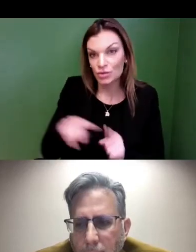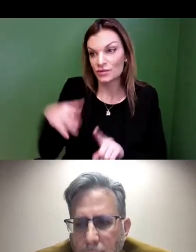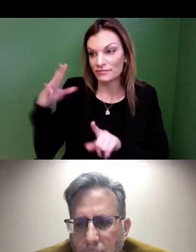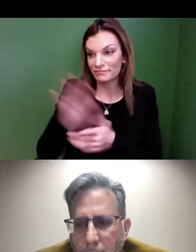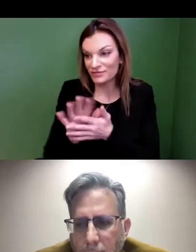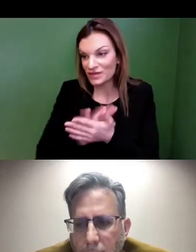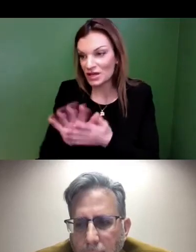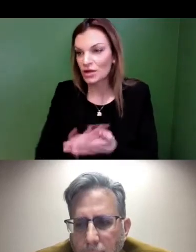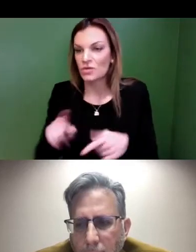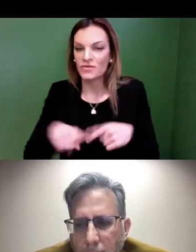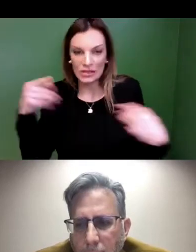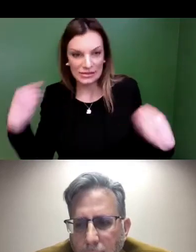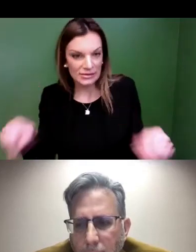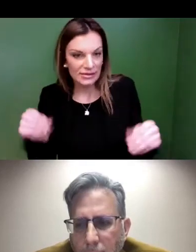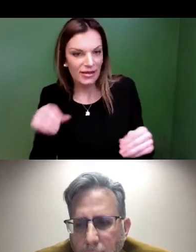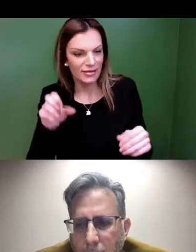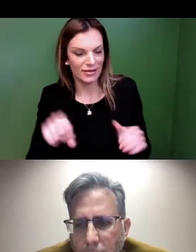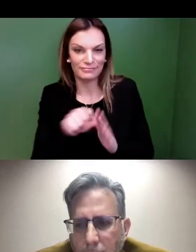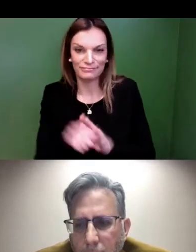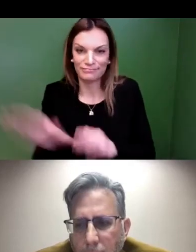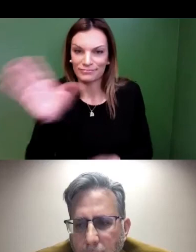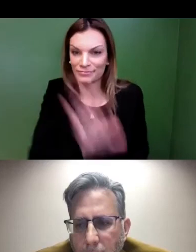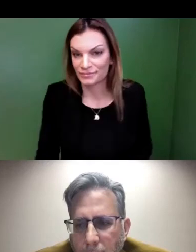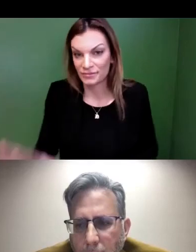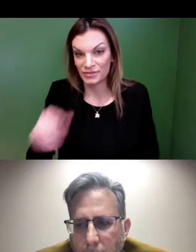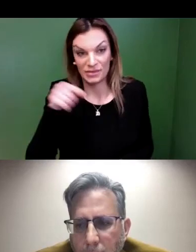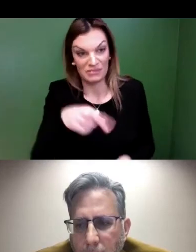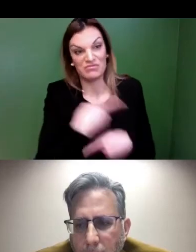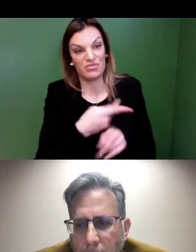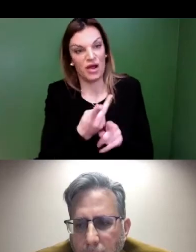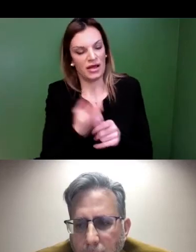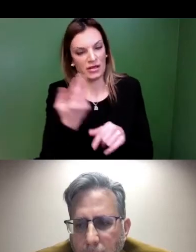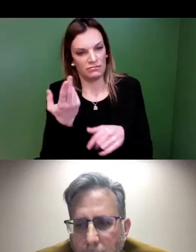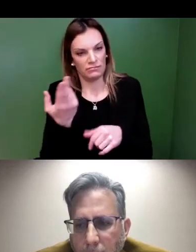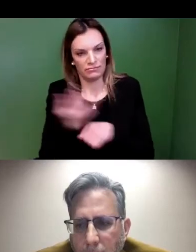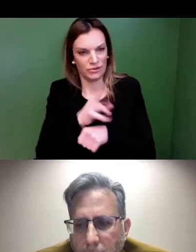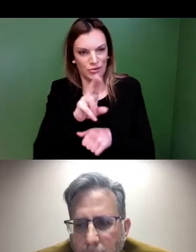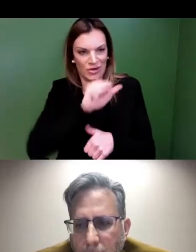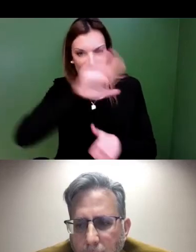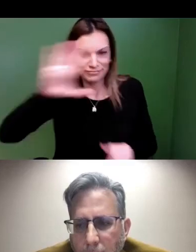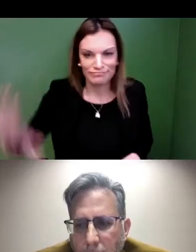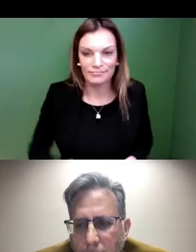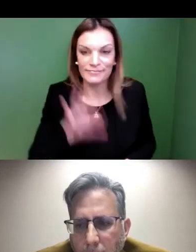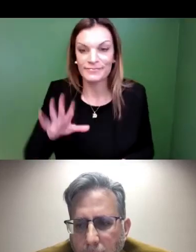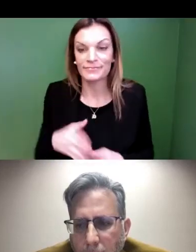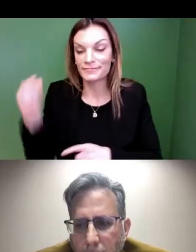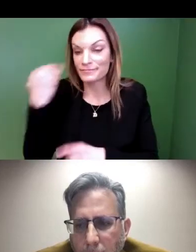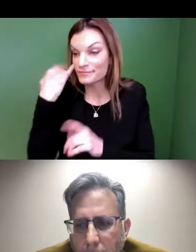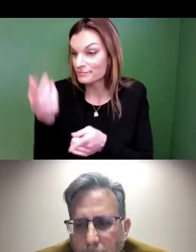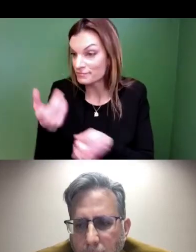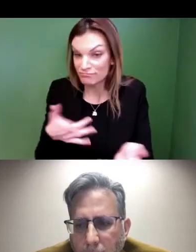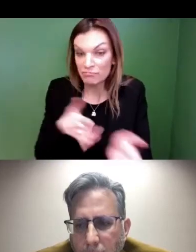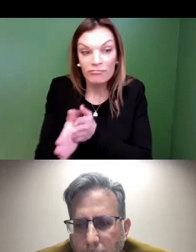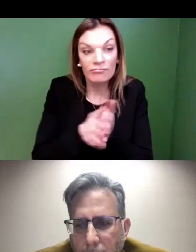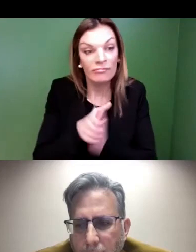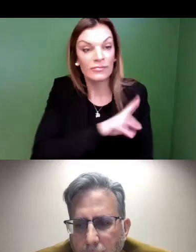sales, could be statewide. This is a product that is used nationwide. So, if somebody has interest in those two